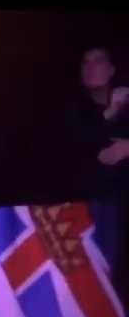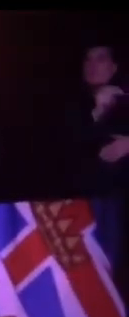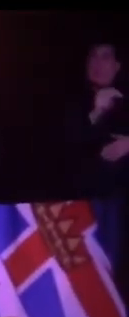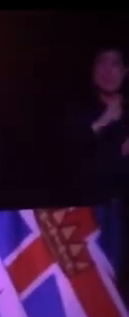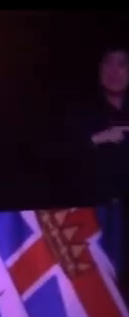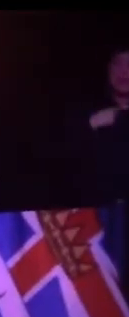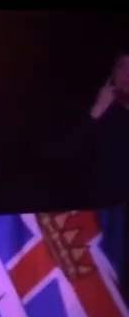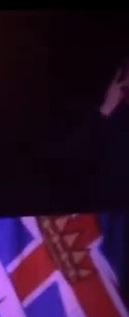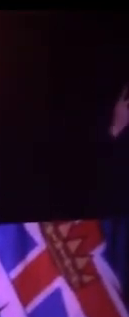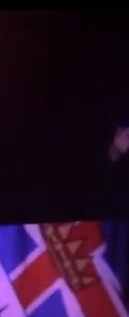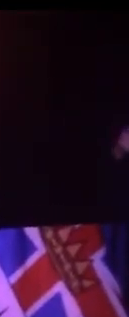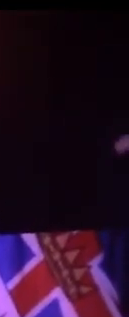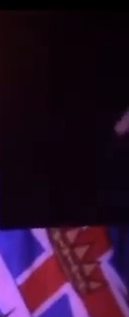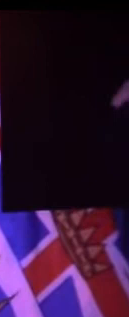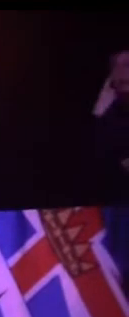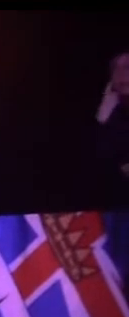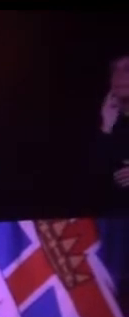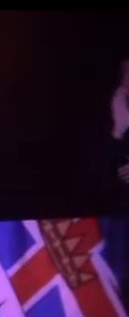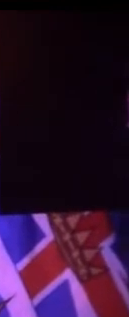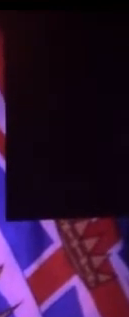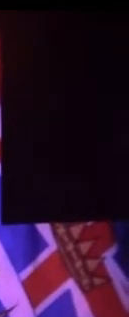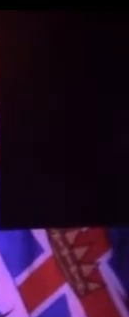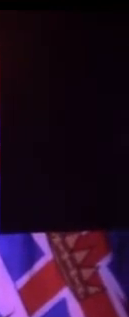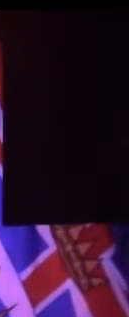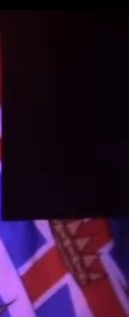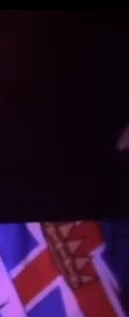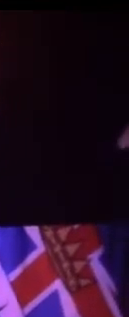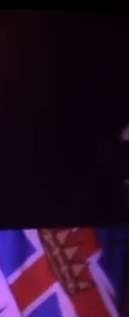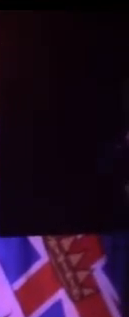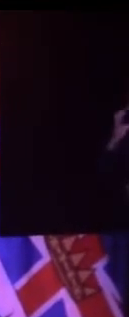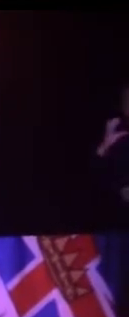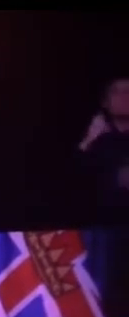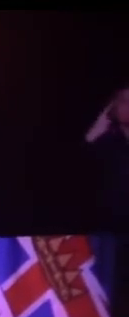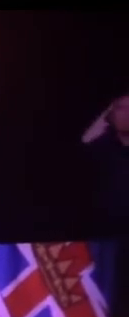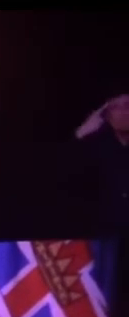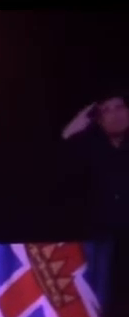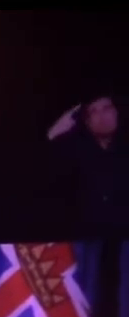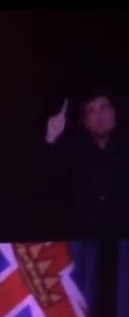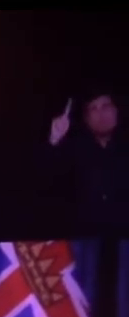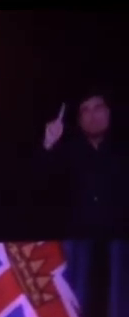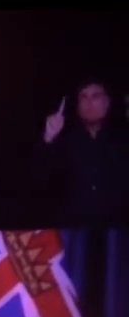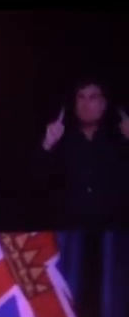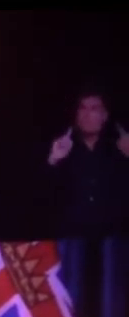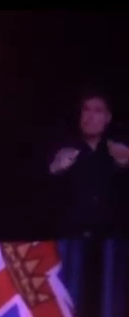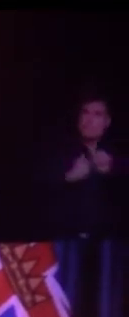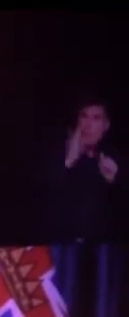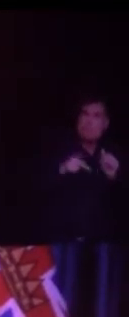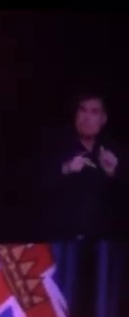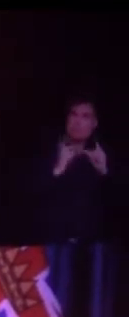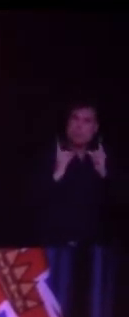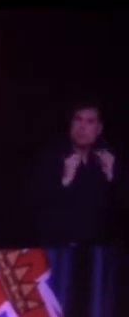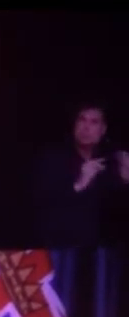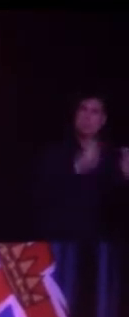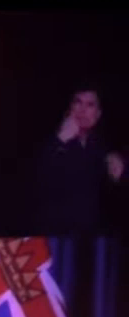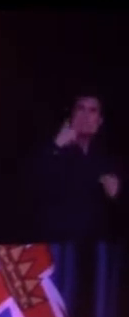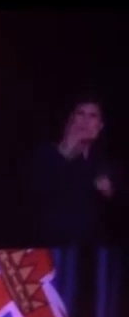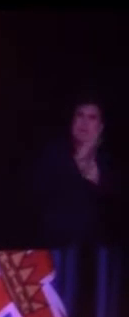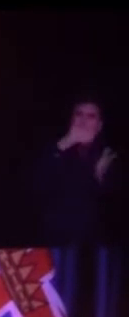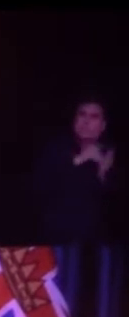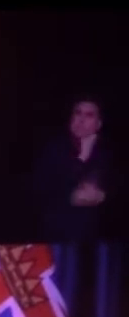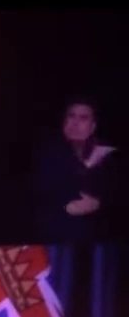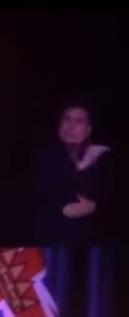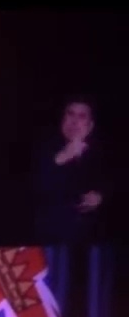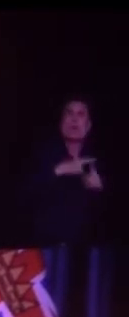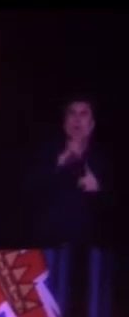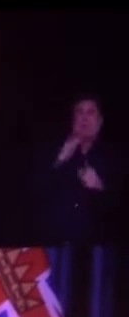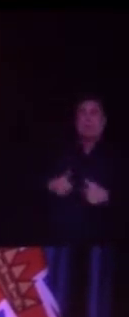What their concerns are. But I think we've had a tremendous response here in British Columbia, and that is at the root of it, of course, is healthcare